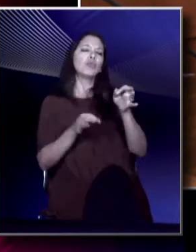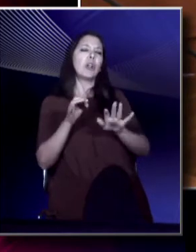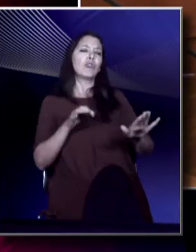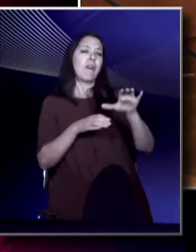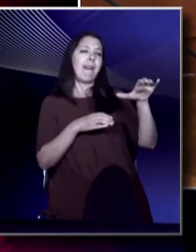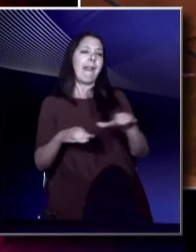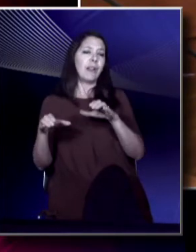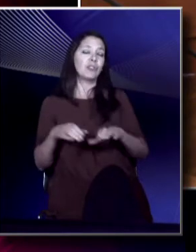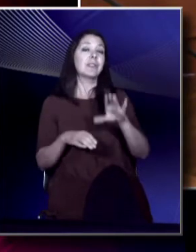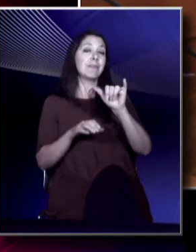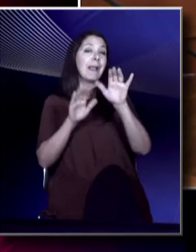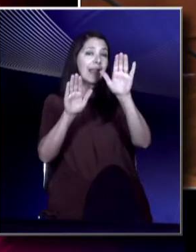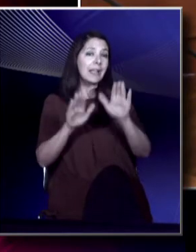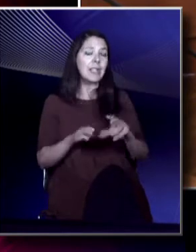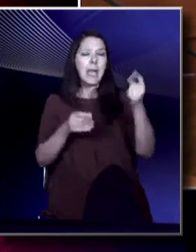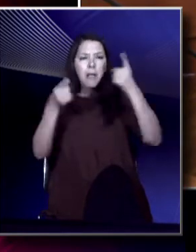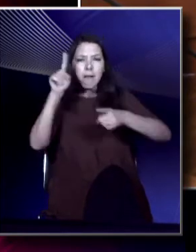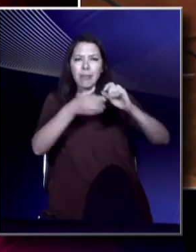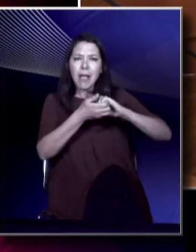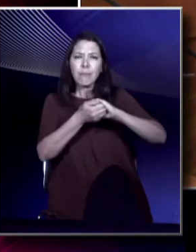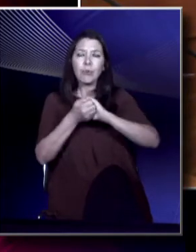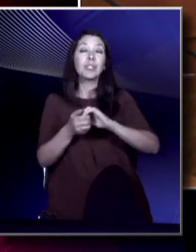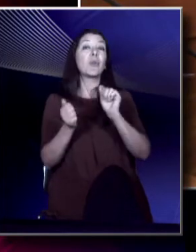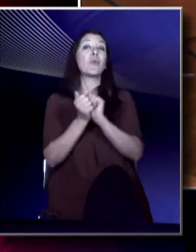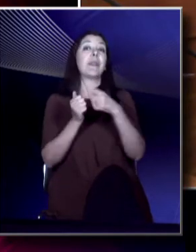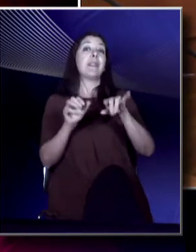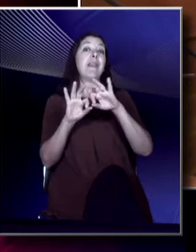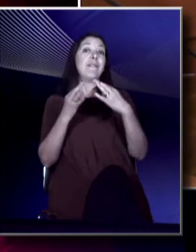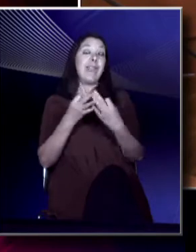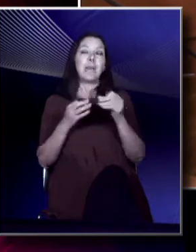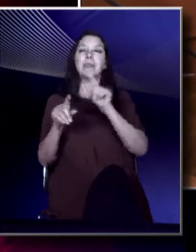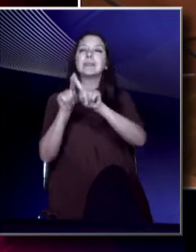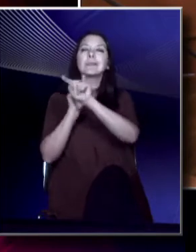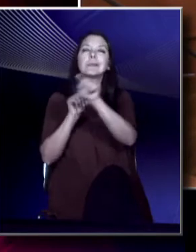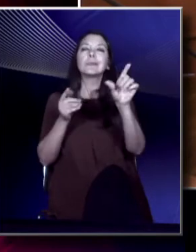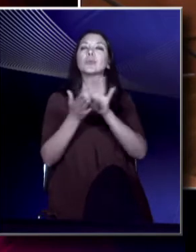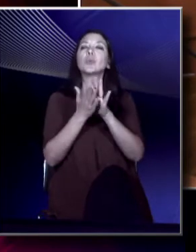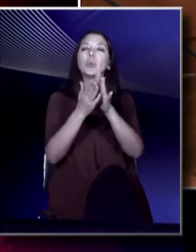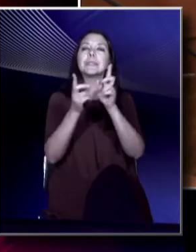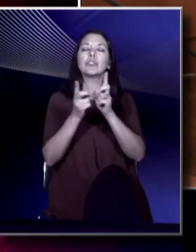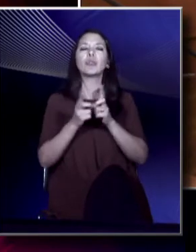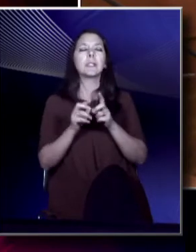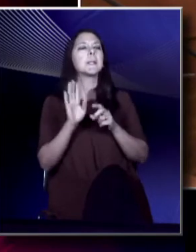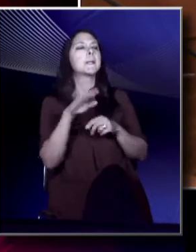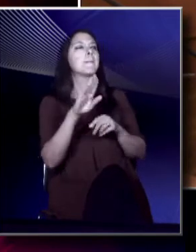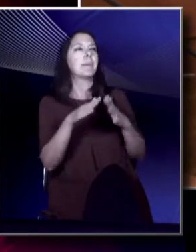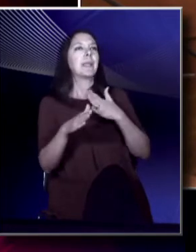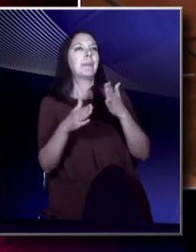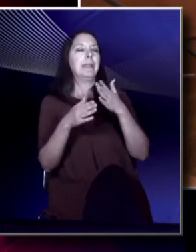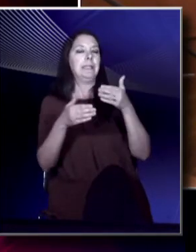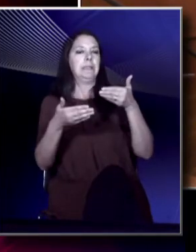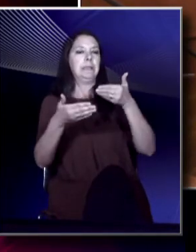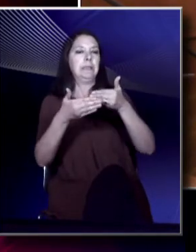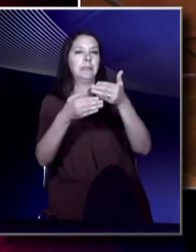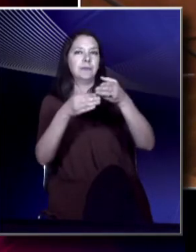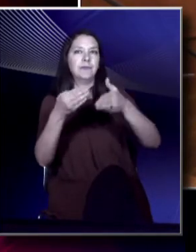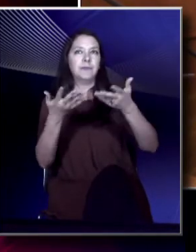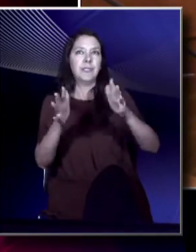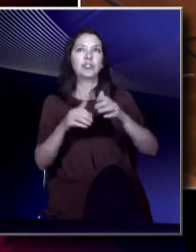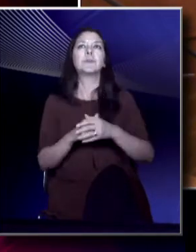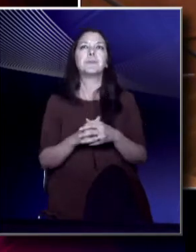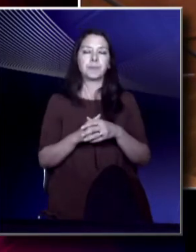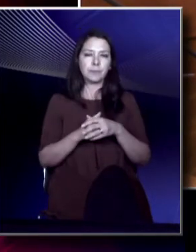excellence and innovation in collaboration with families and school districts. As board Mr. members, Green, I'd ask you to wrap up if you can, please. I will. Appreciate it. Thank